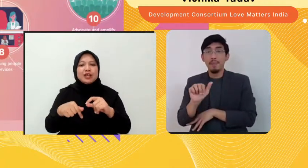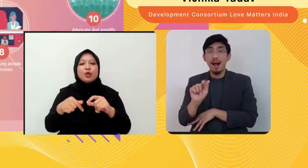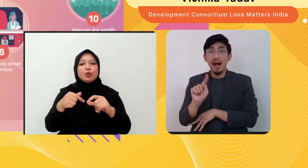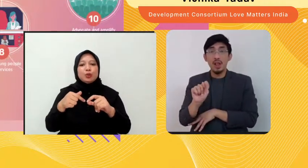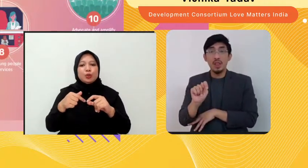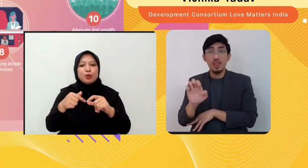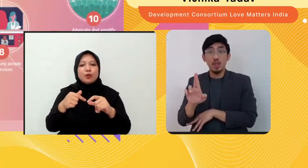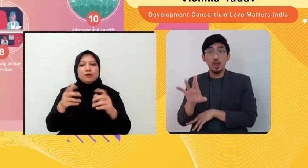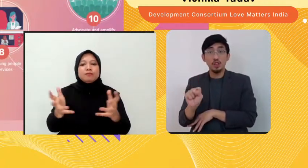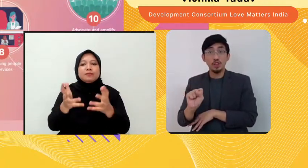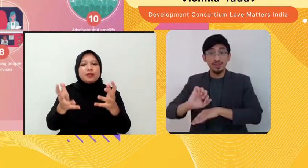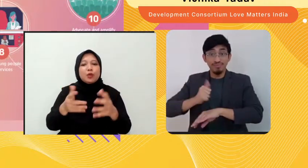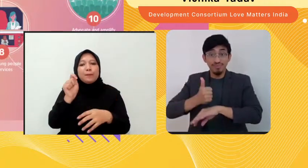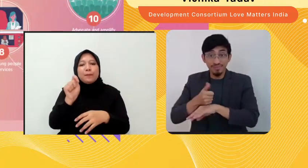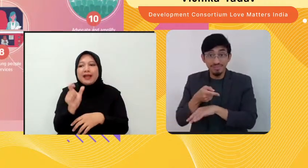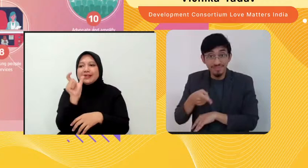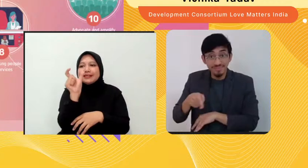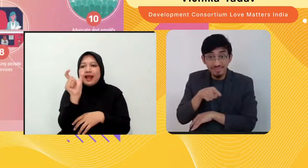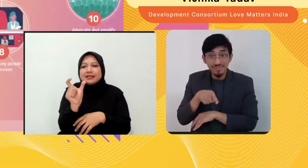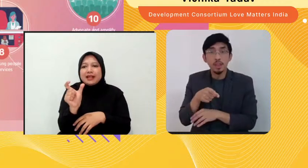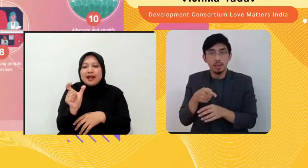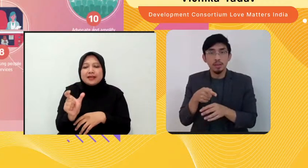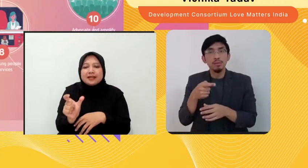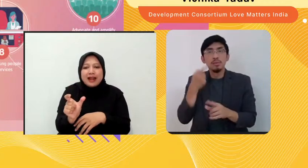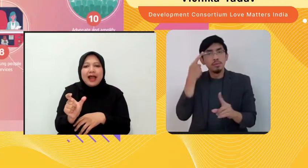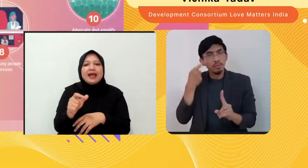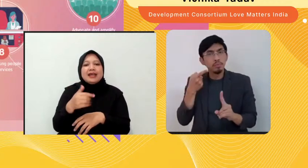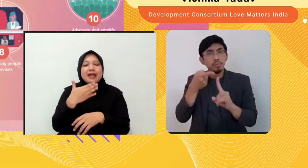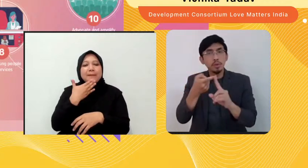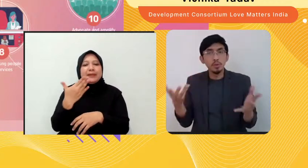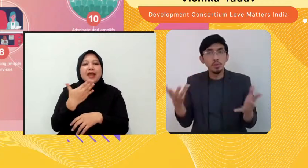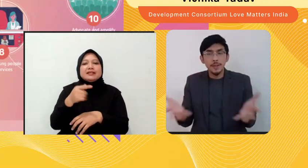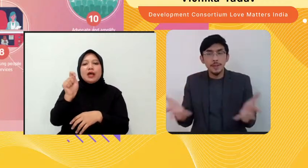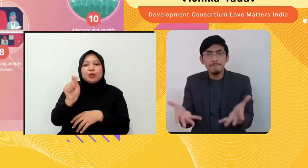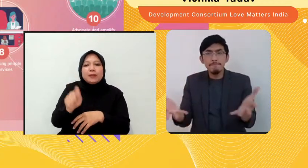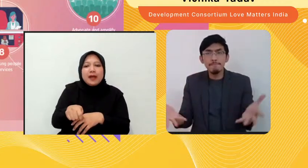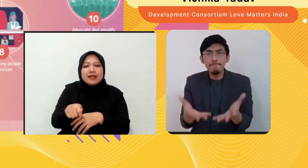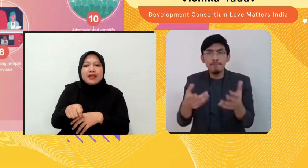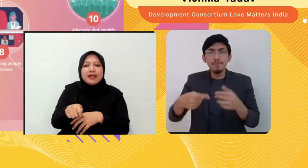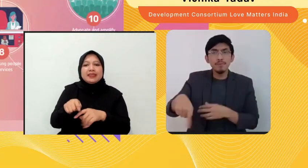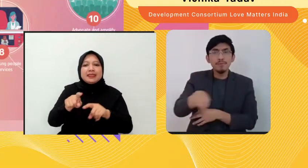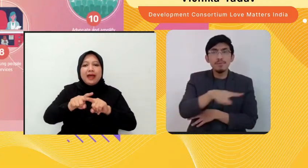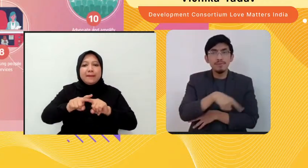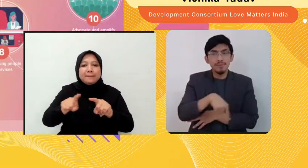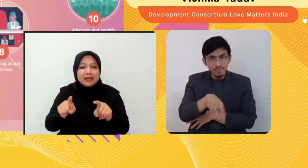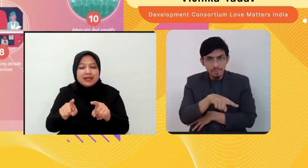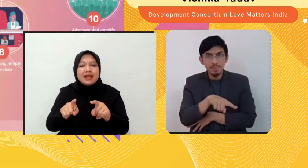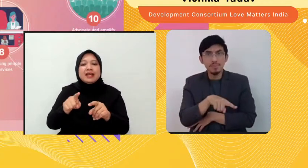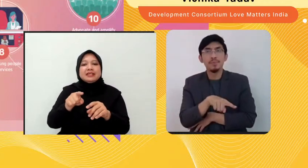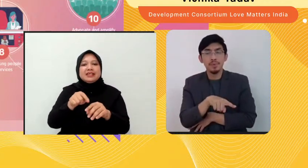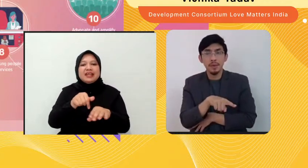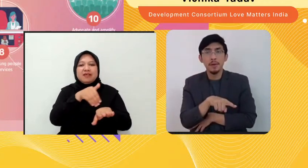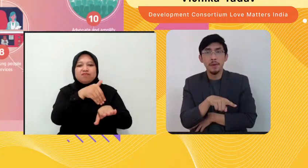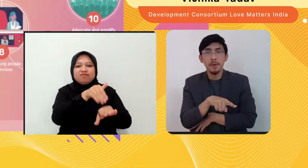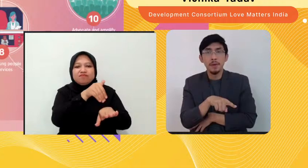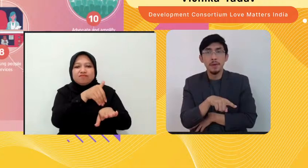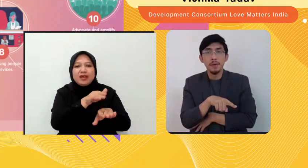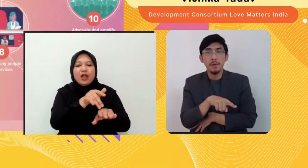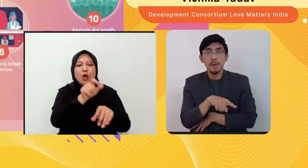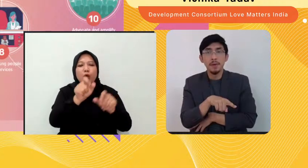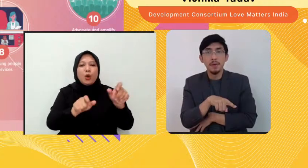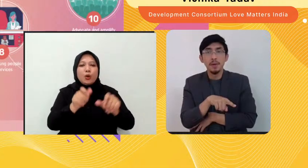common terminology to have been used, without realizing the fact that young people do not engage in sex only